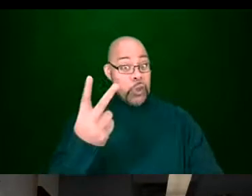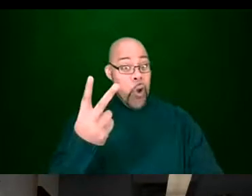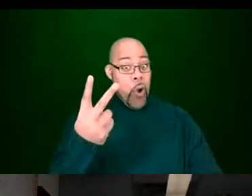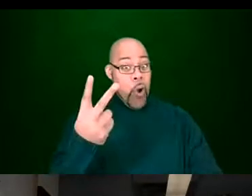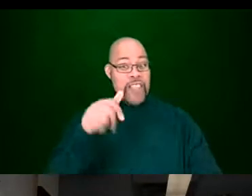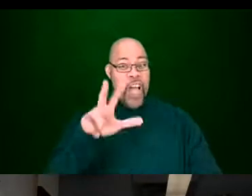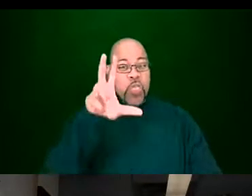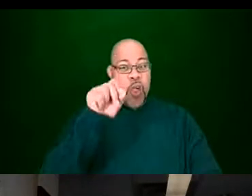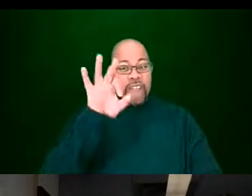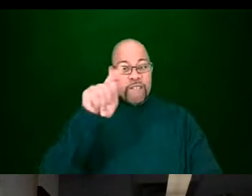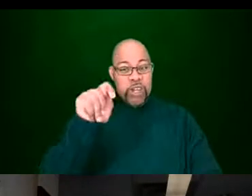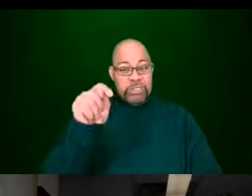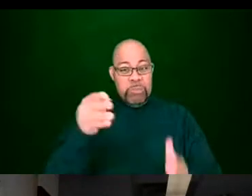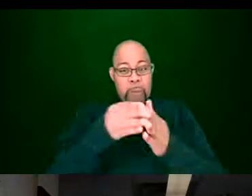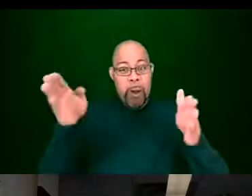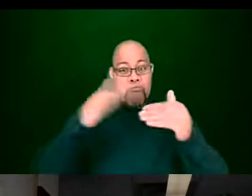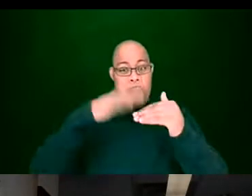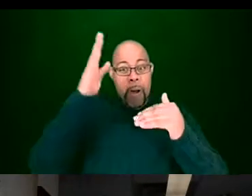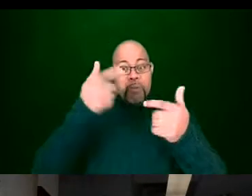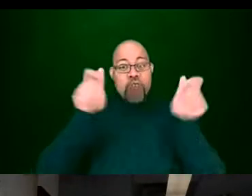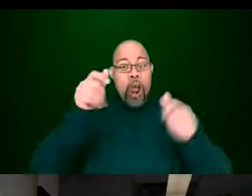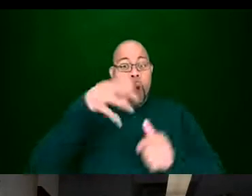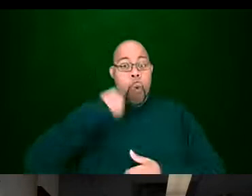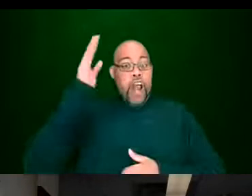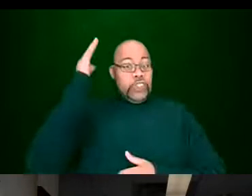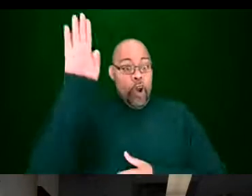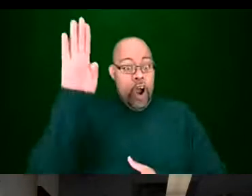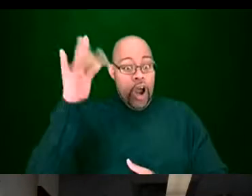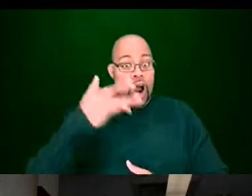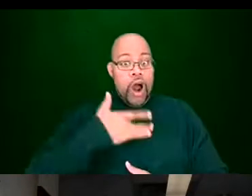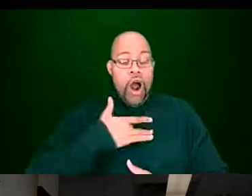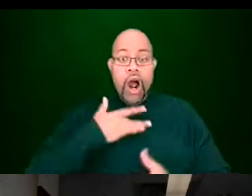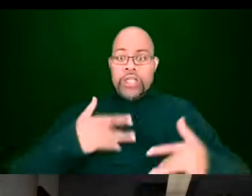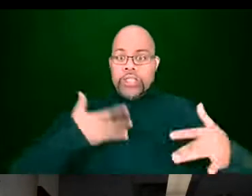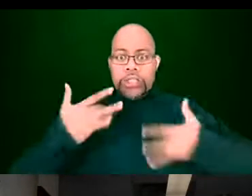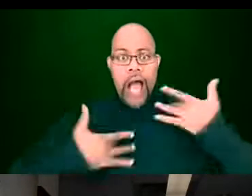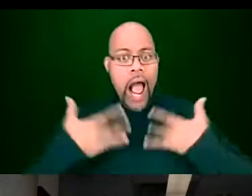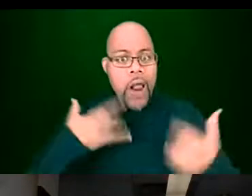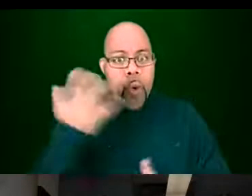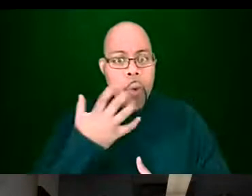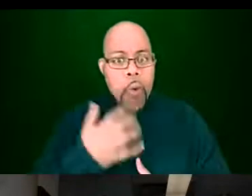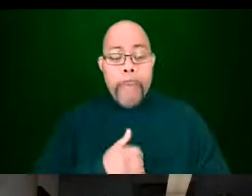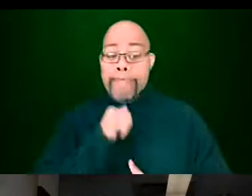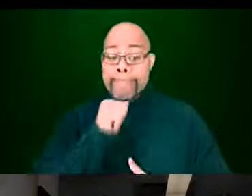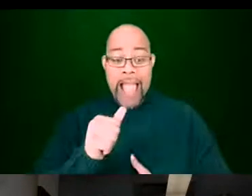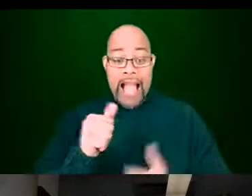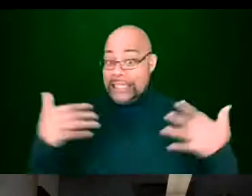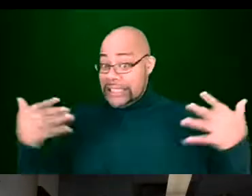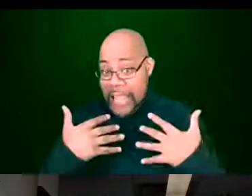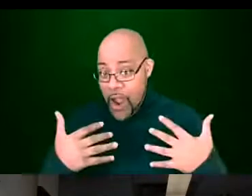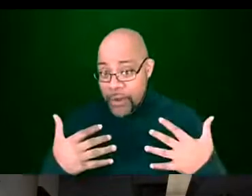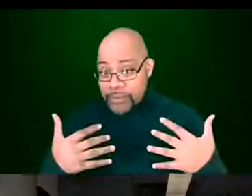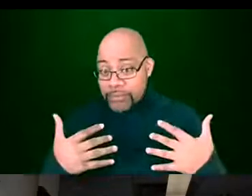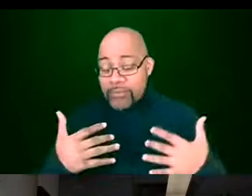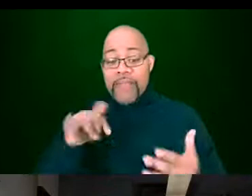this 30-foot plus great white shark, I was excited. Now, it wasn't scared,